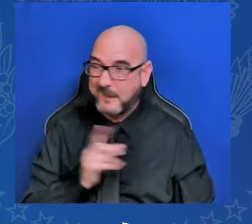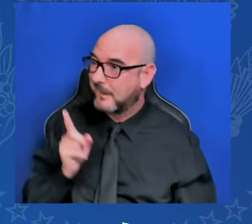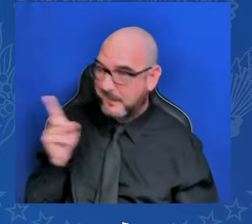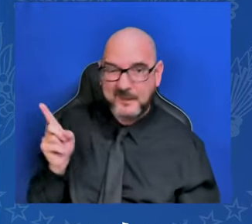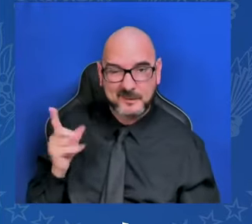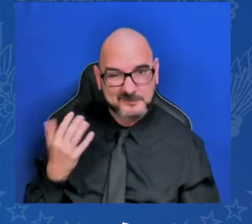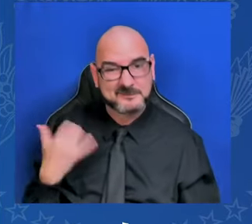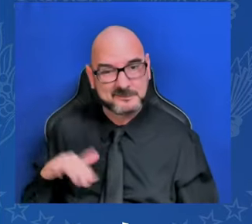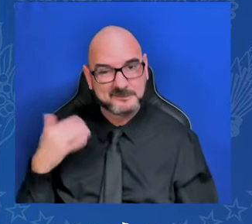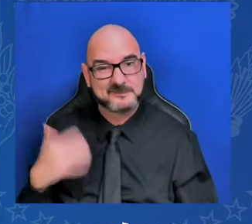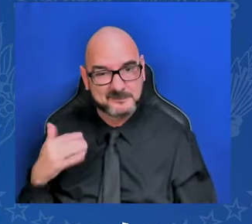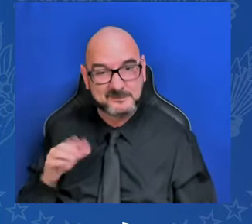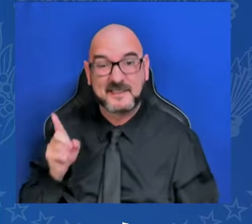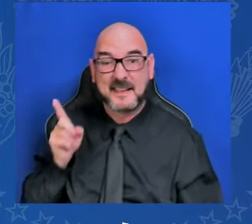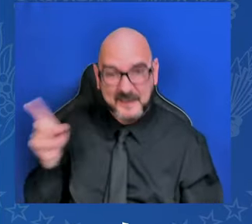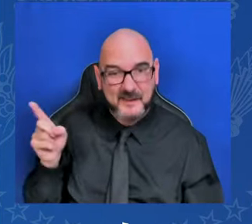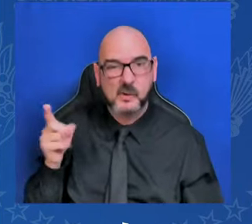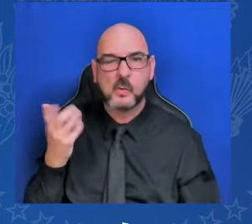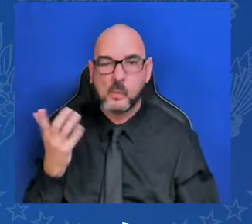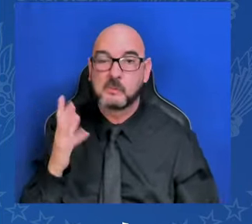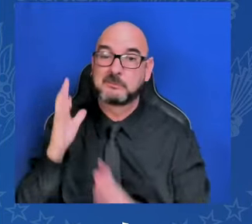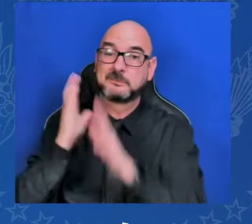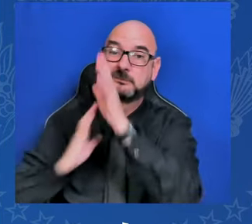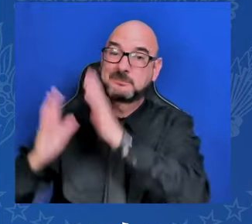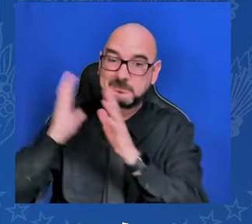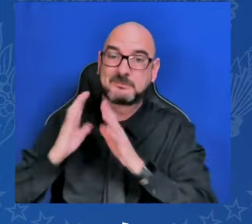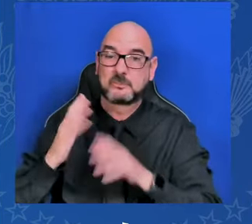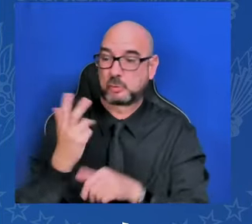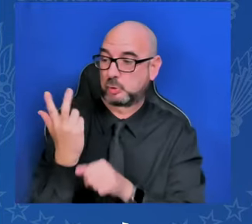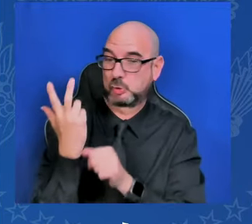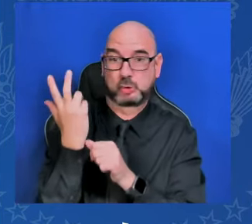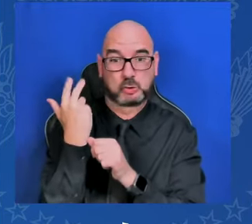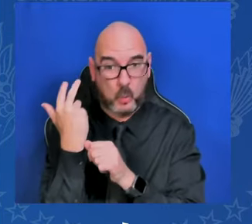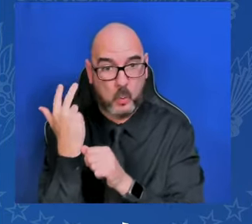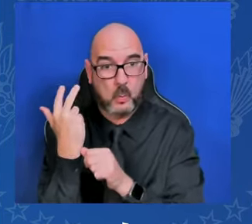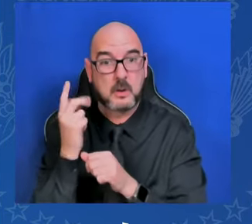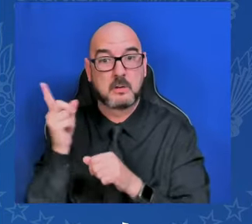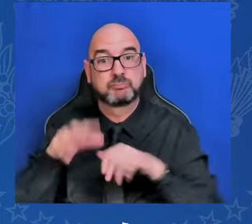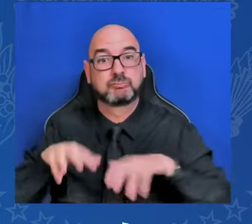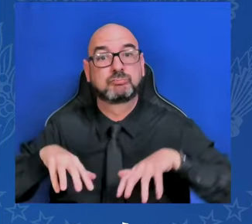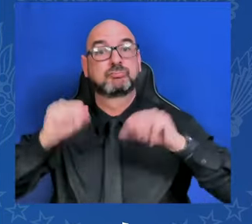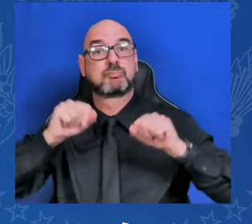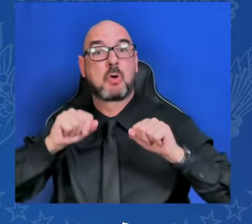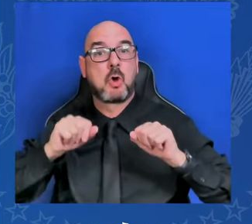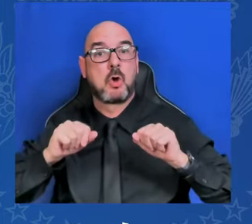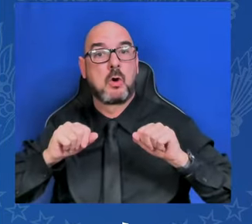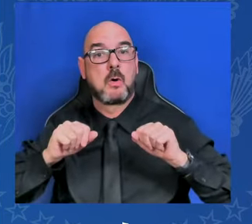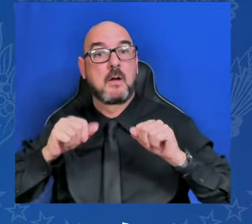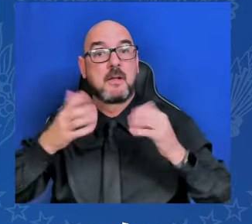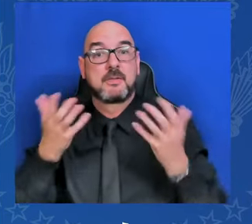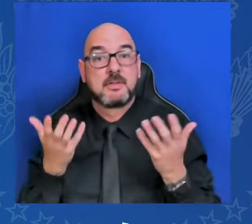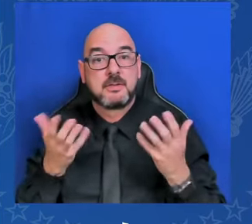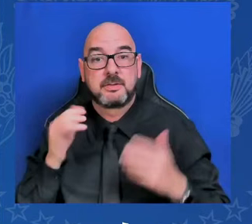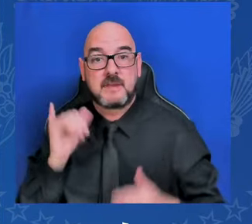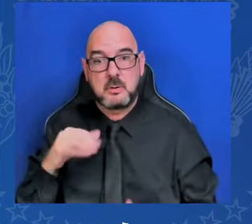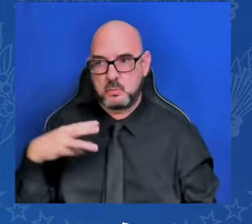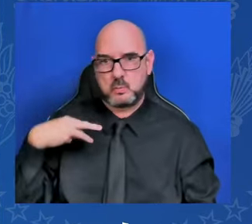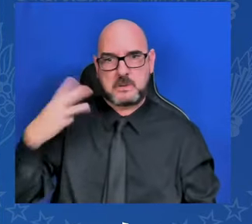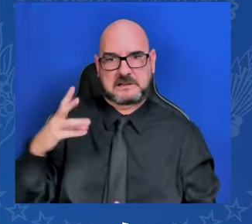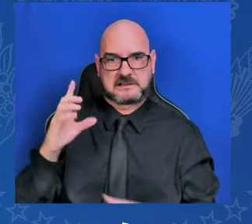first took office in Washington, D.C., it had been infrastructure week every other